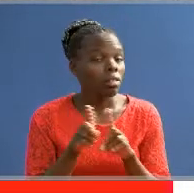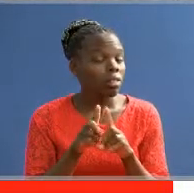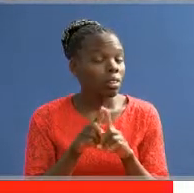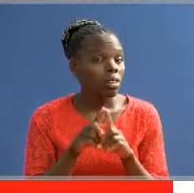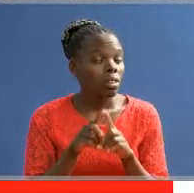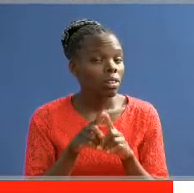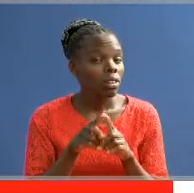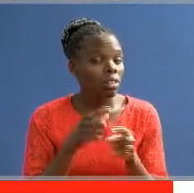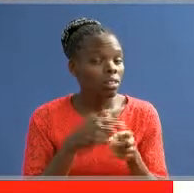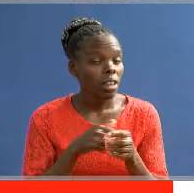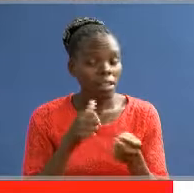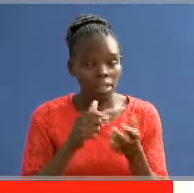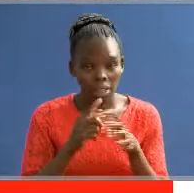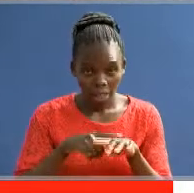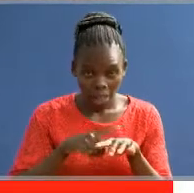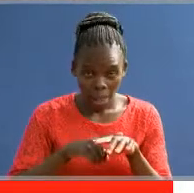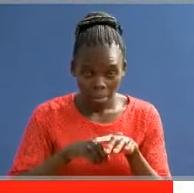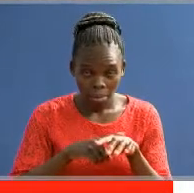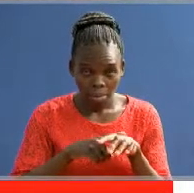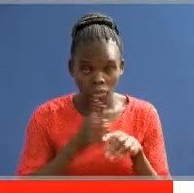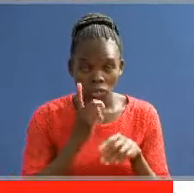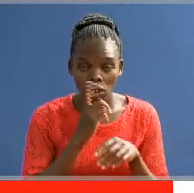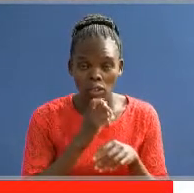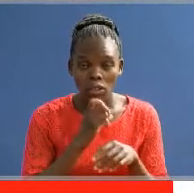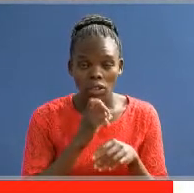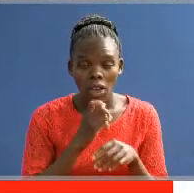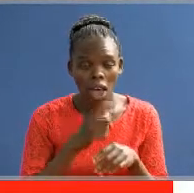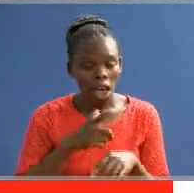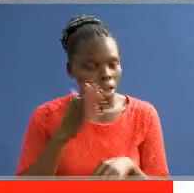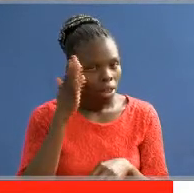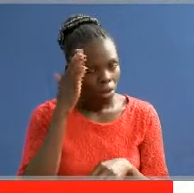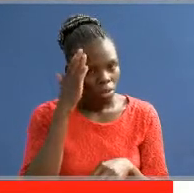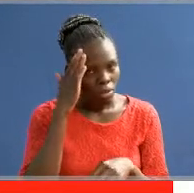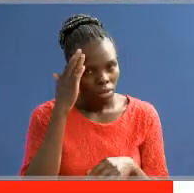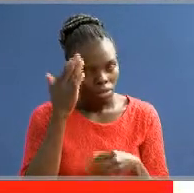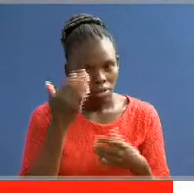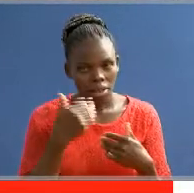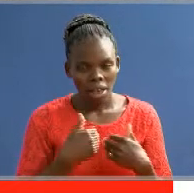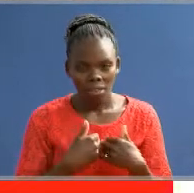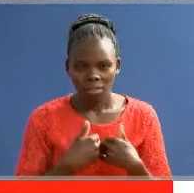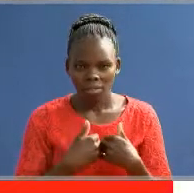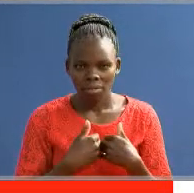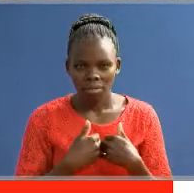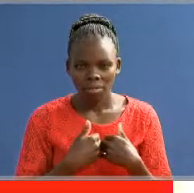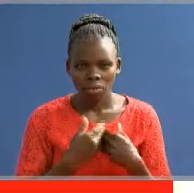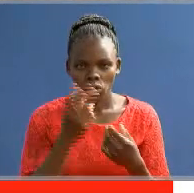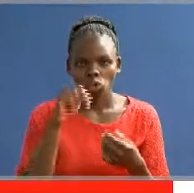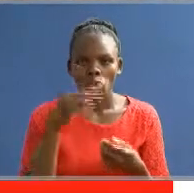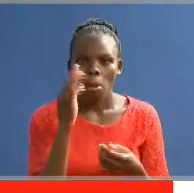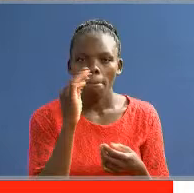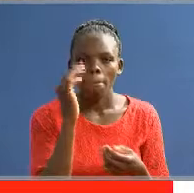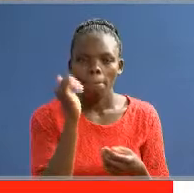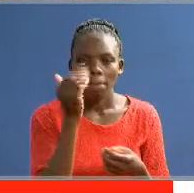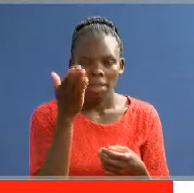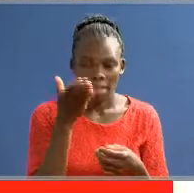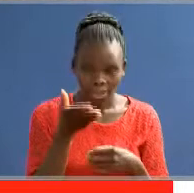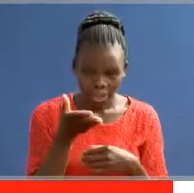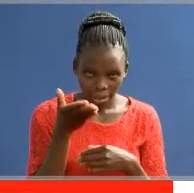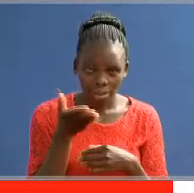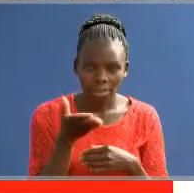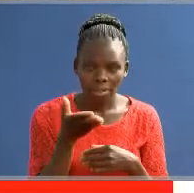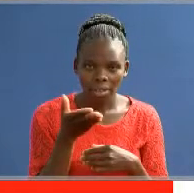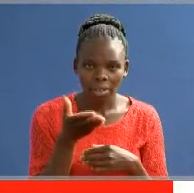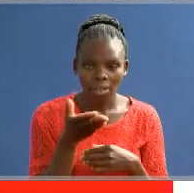surgery. When the surgery was done, the gyno himself noticed that there was some kind of tumors that were there and asked us